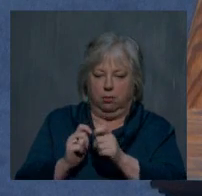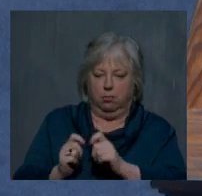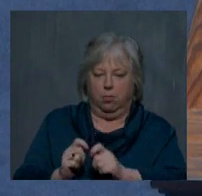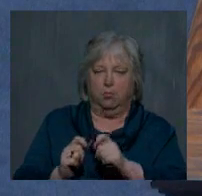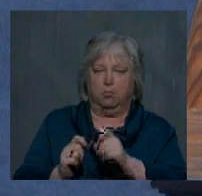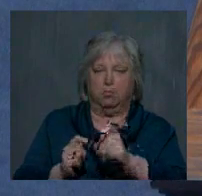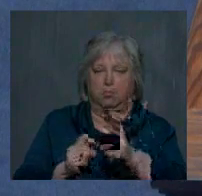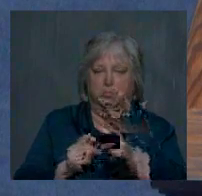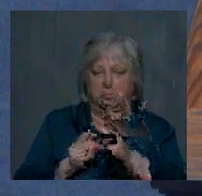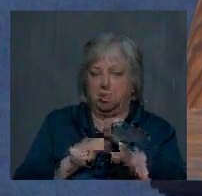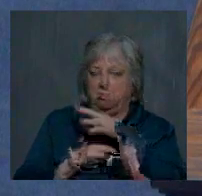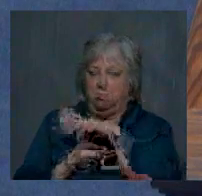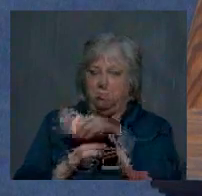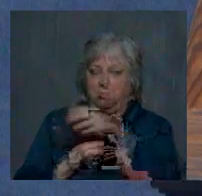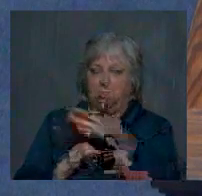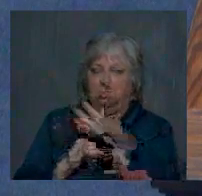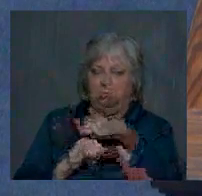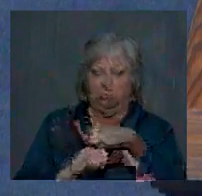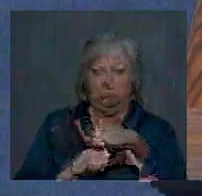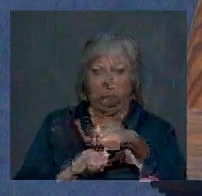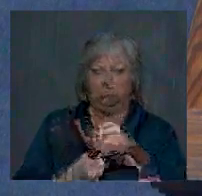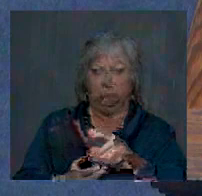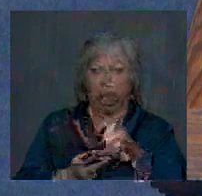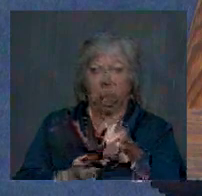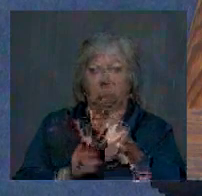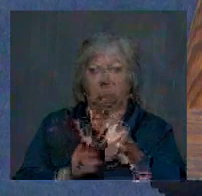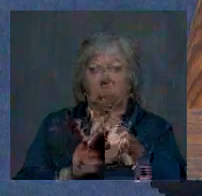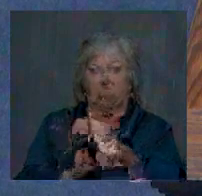input and come to some point future what